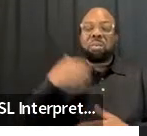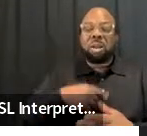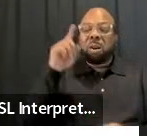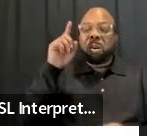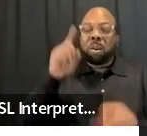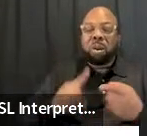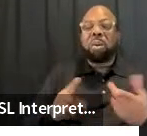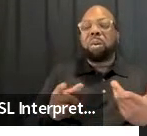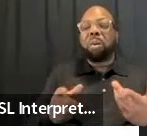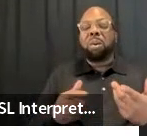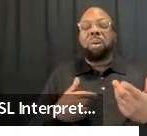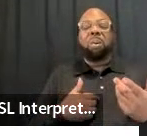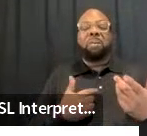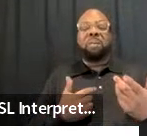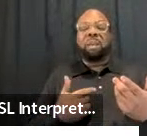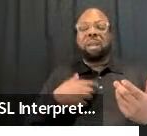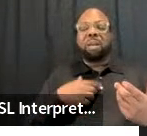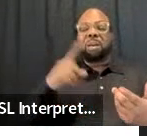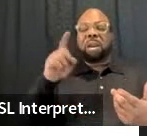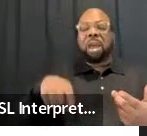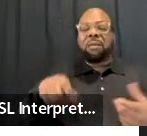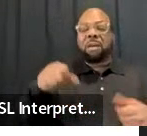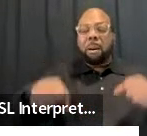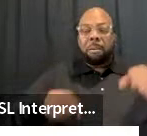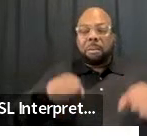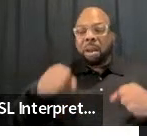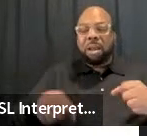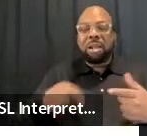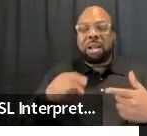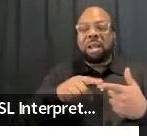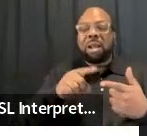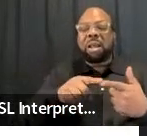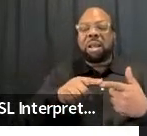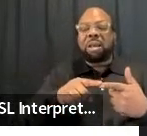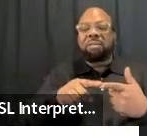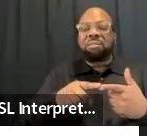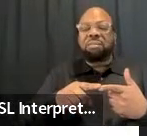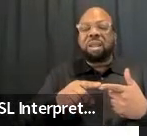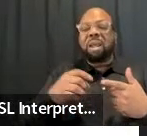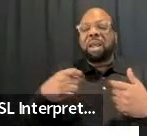of bicycles, e-micromobility, and mass transit to do this.